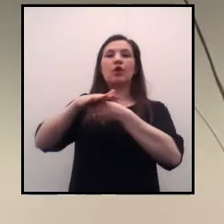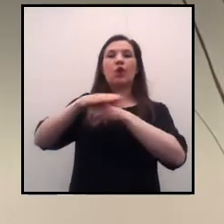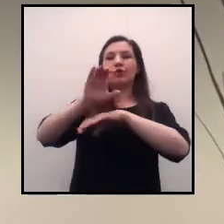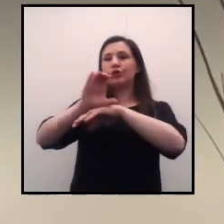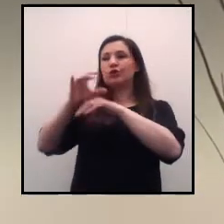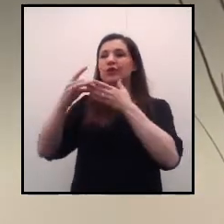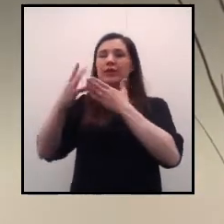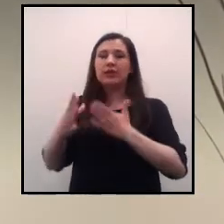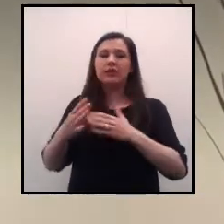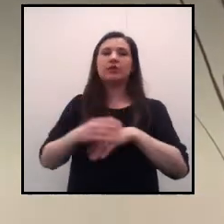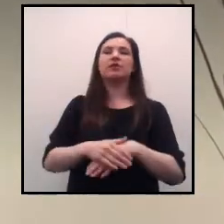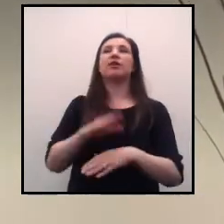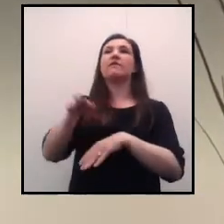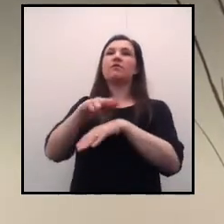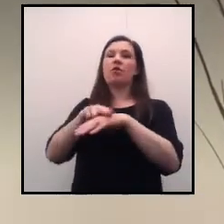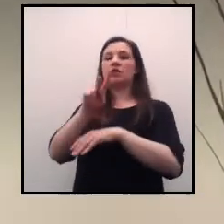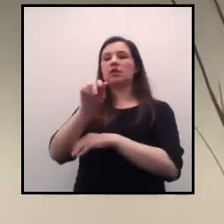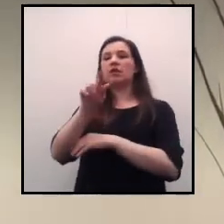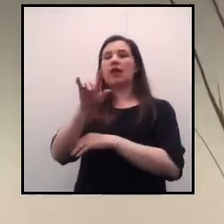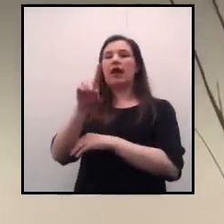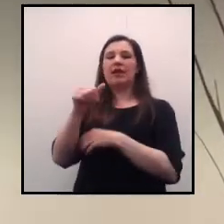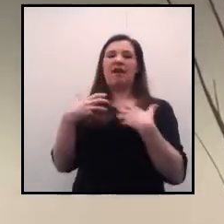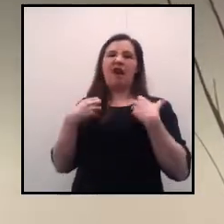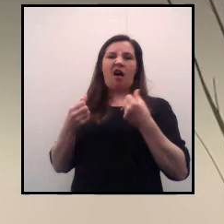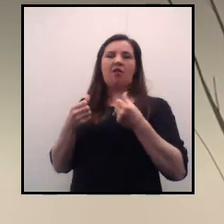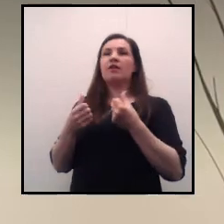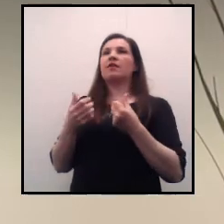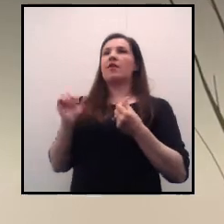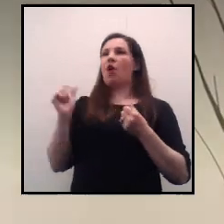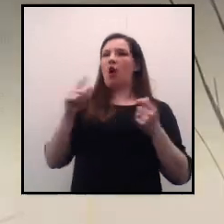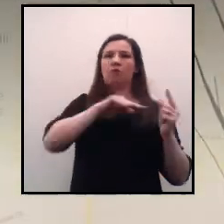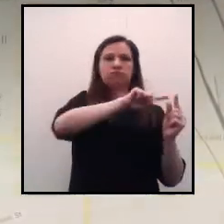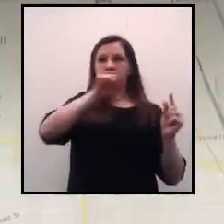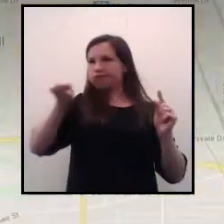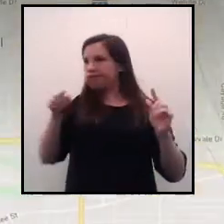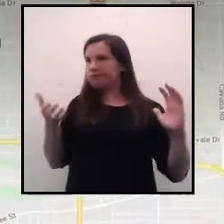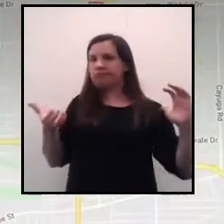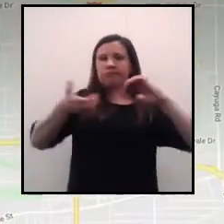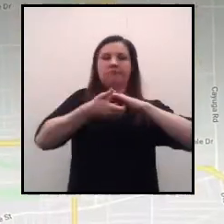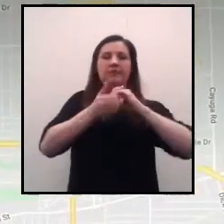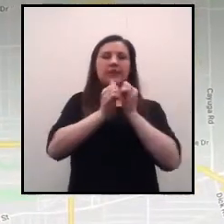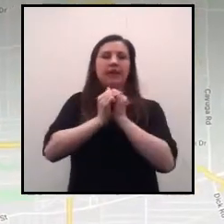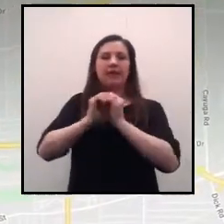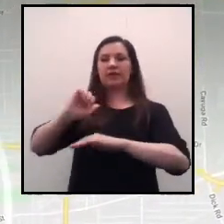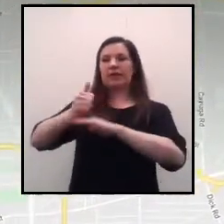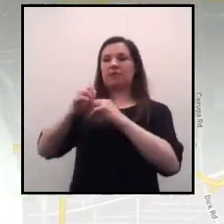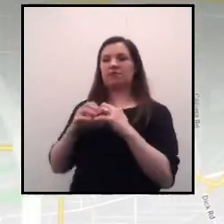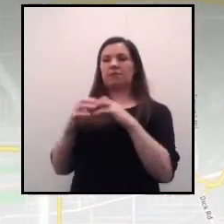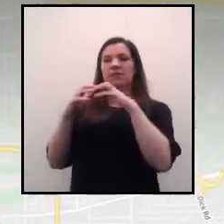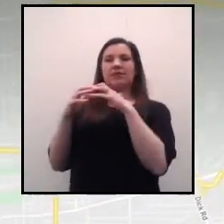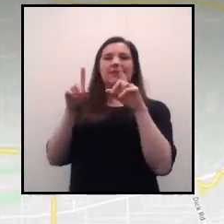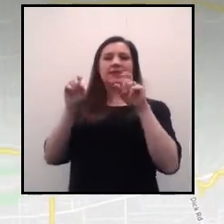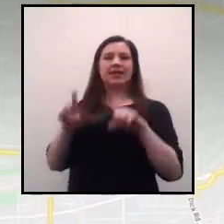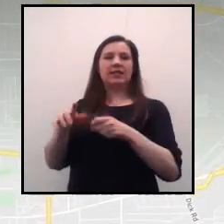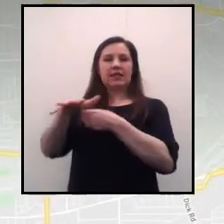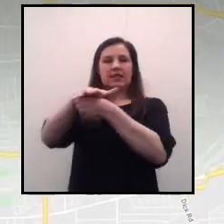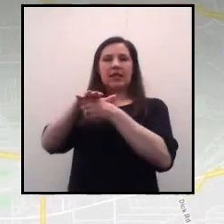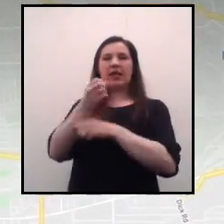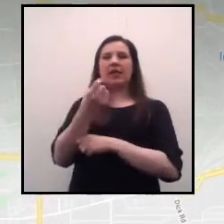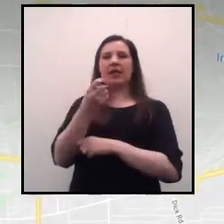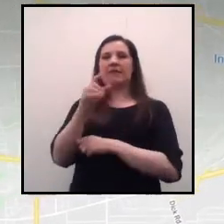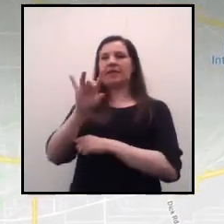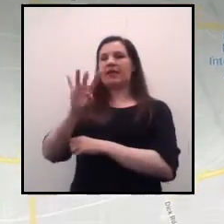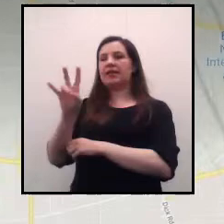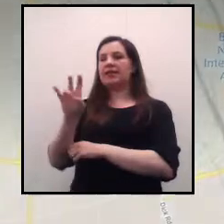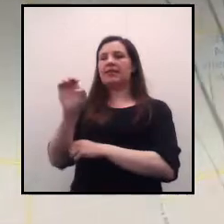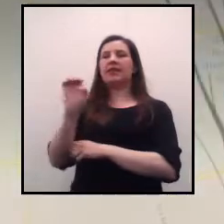Kaleida Health, who all came together to partner to bring a COVID-19 testing site to 1187 East Delavan Avenue.